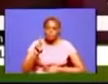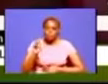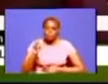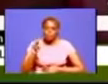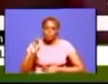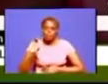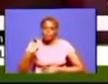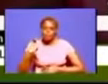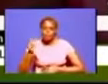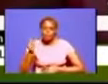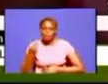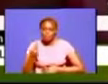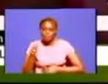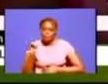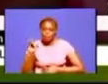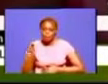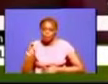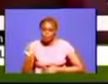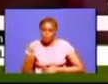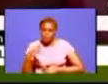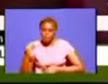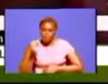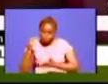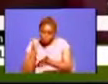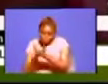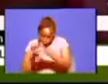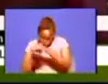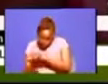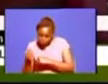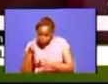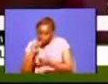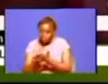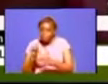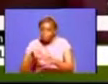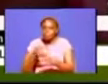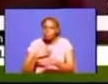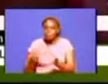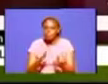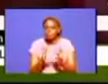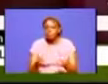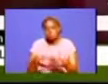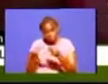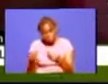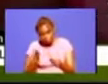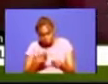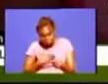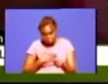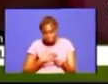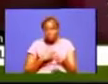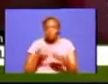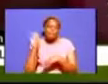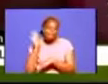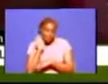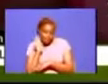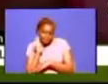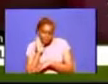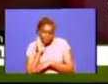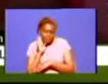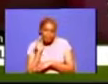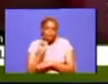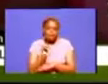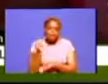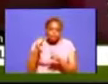was a by-election, I went to her office and she believed in me and gave me an opportunity, you know, to be heard. And from that,